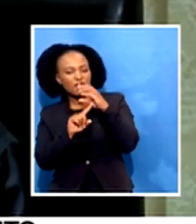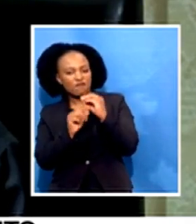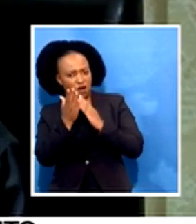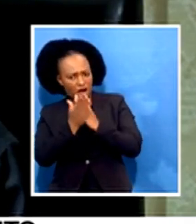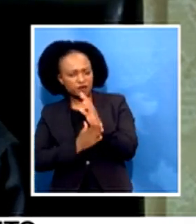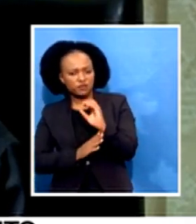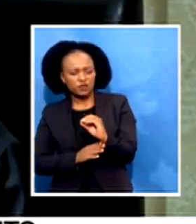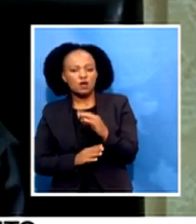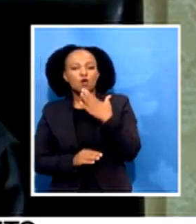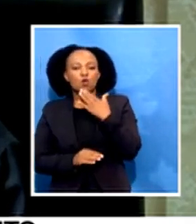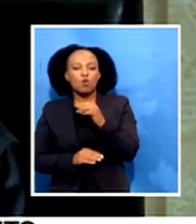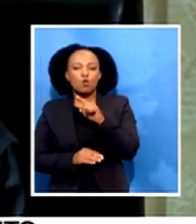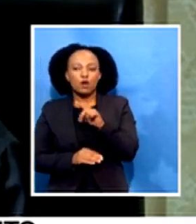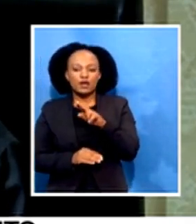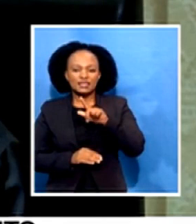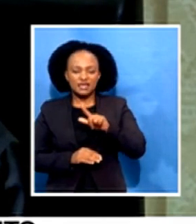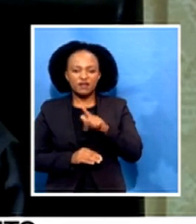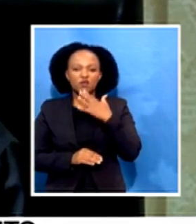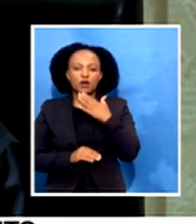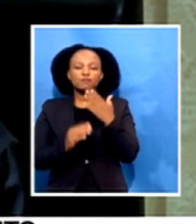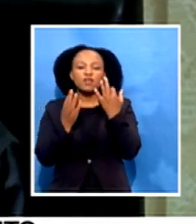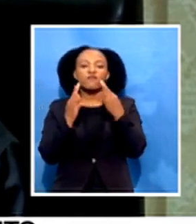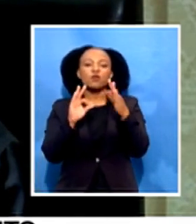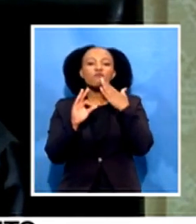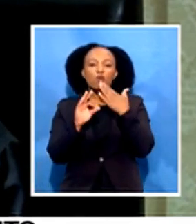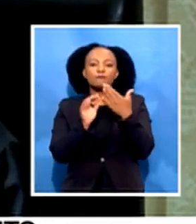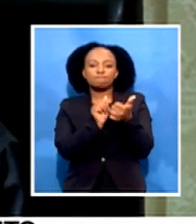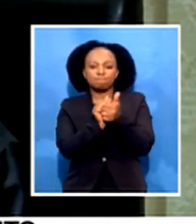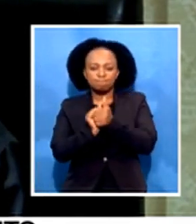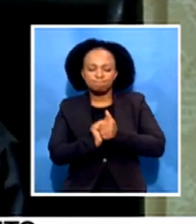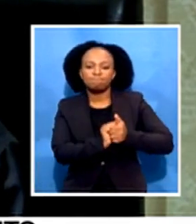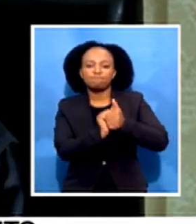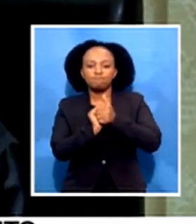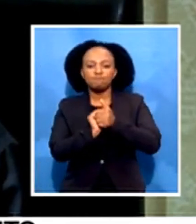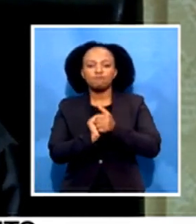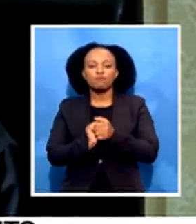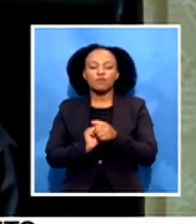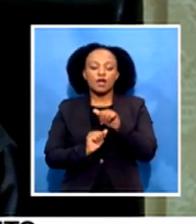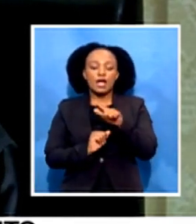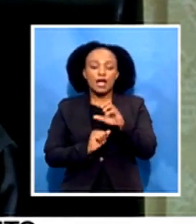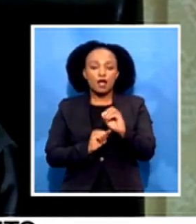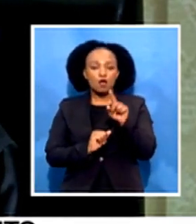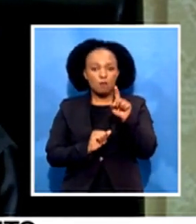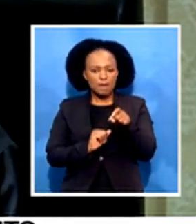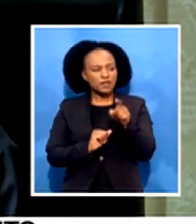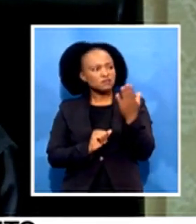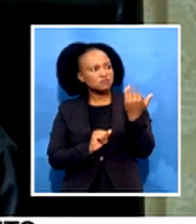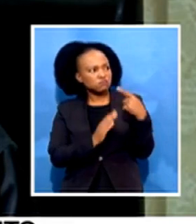association. The ILO must demand some level of accountability from the South African